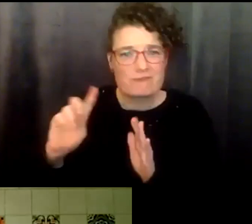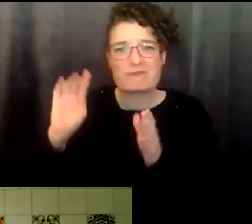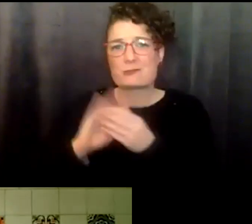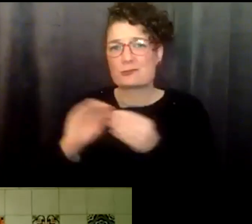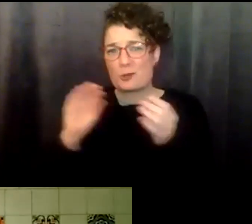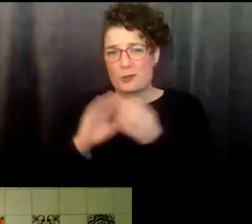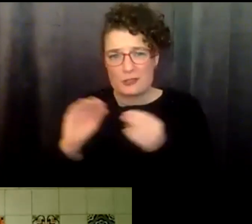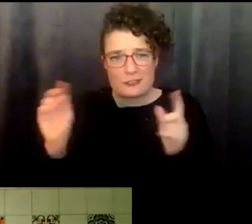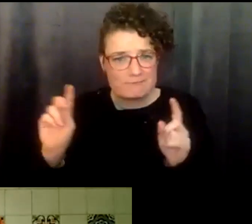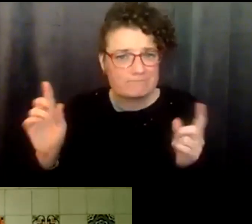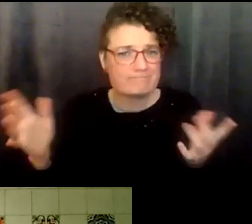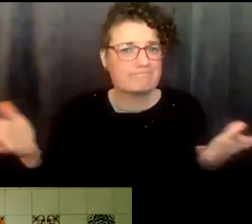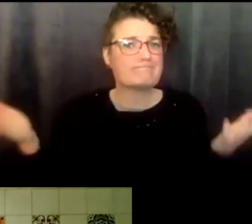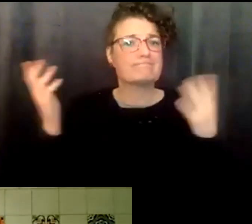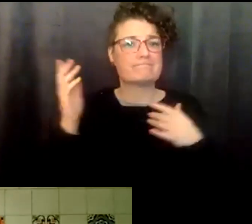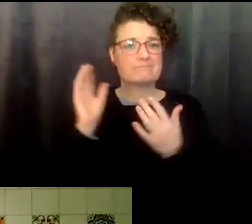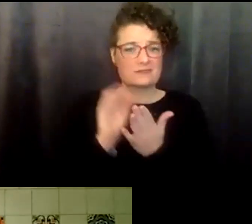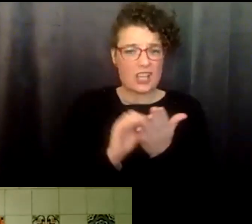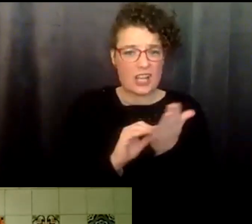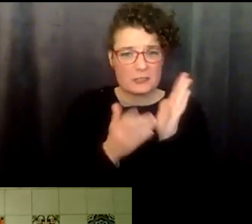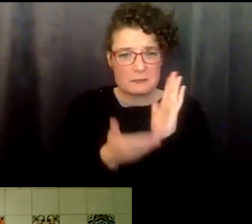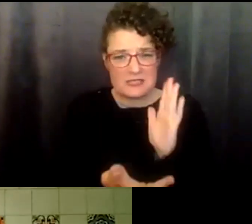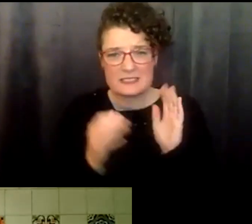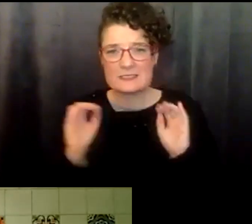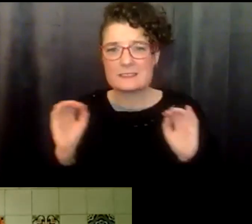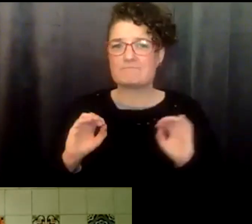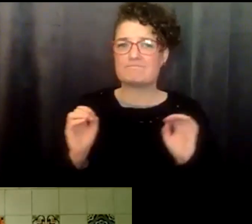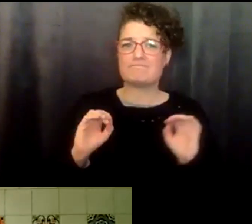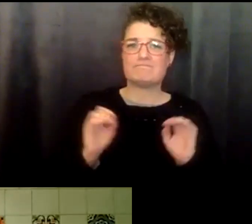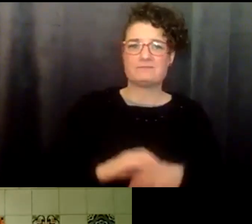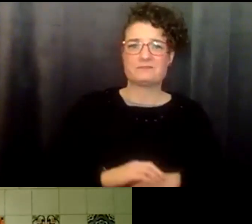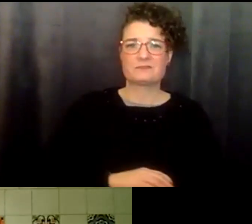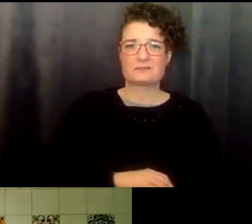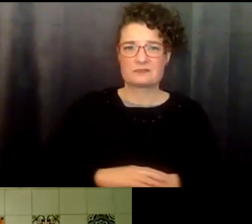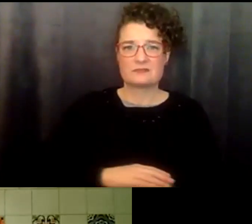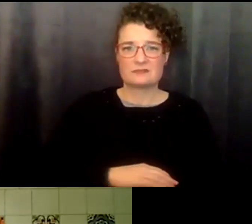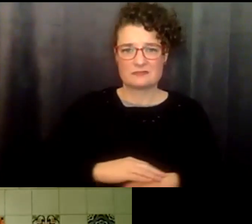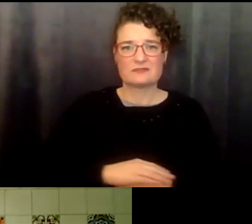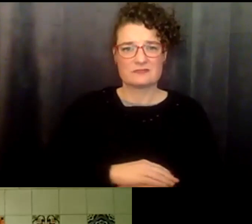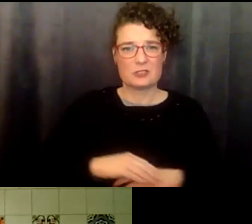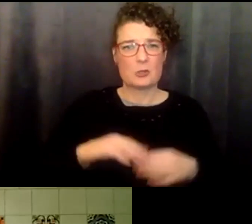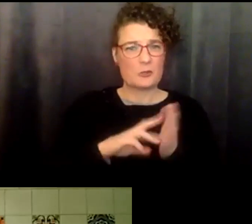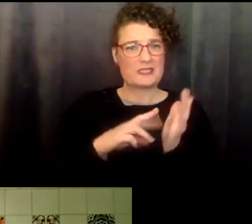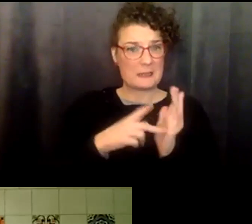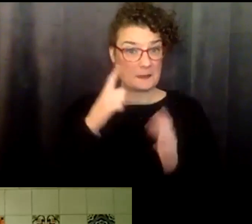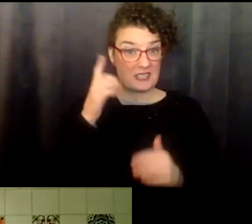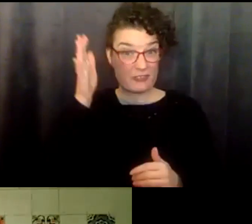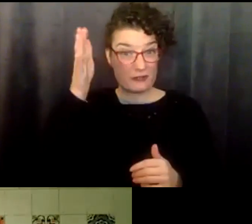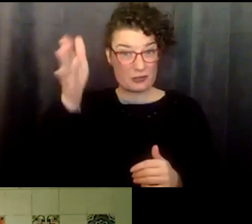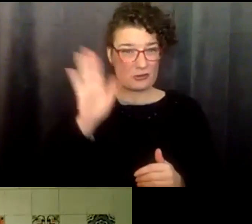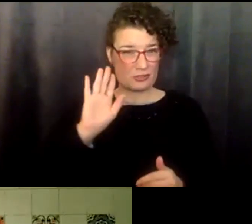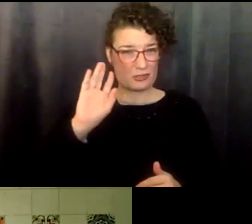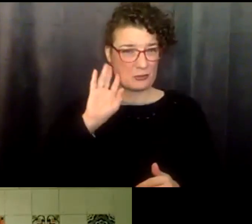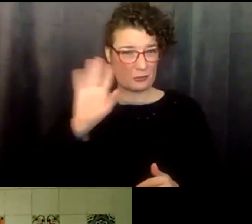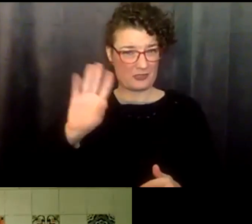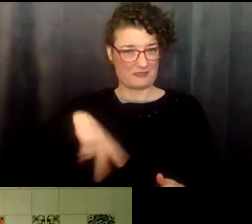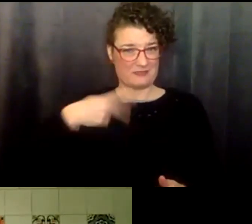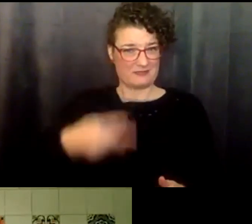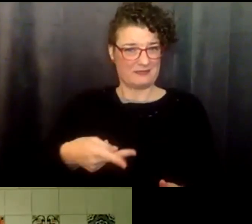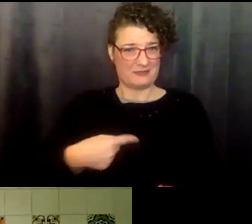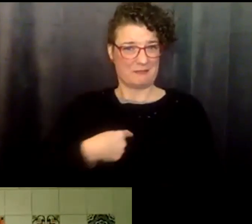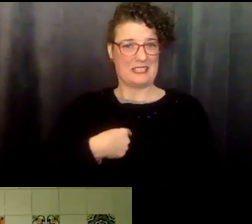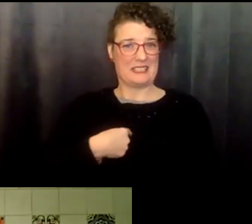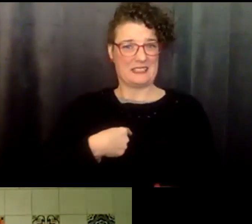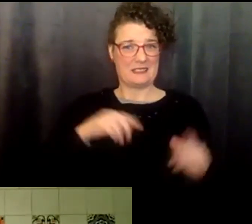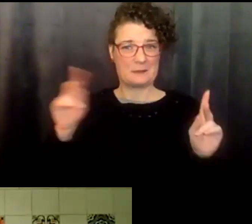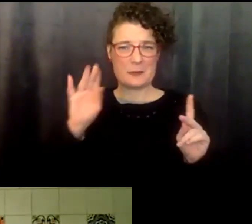We couldn't find the documents. And what does that mean for like in the future? That'll be me that people will be